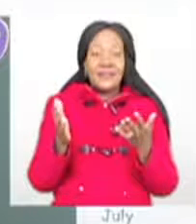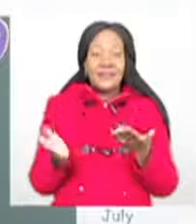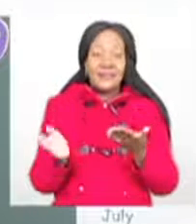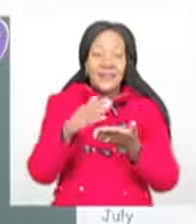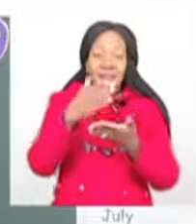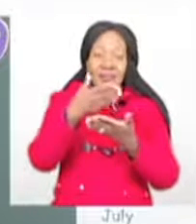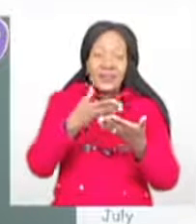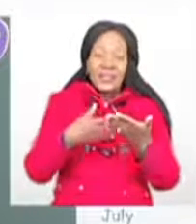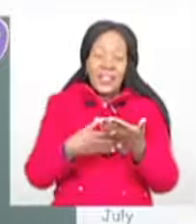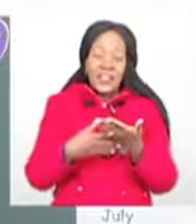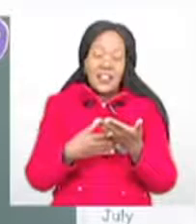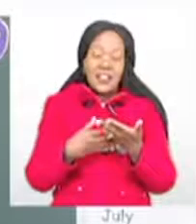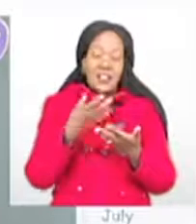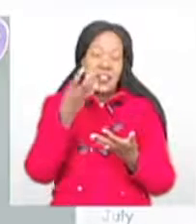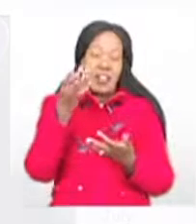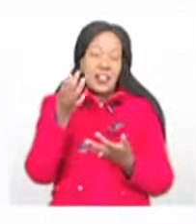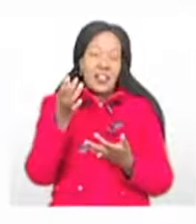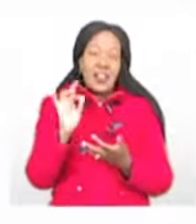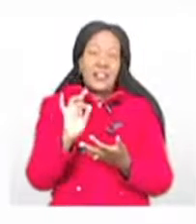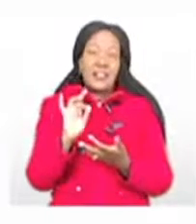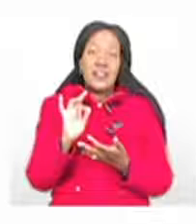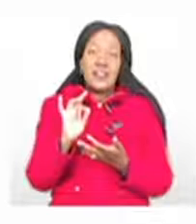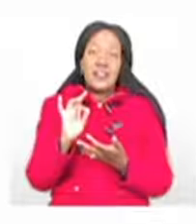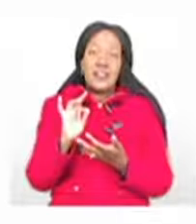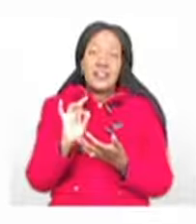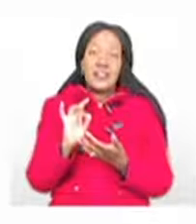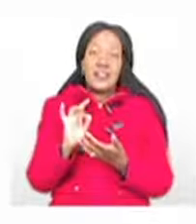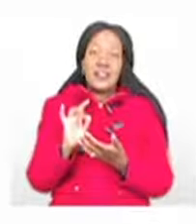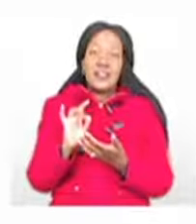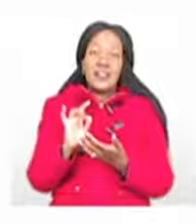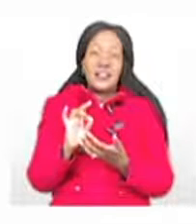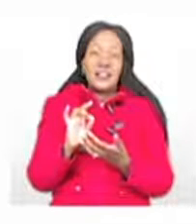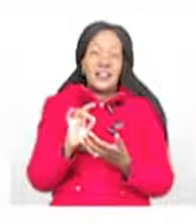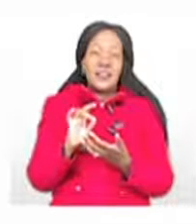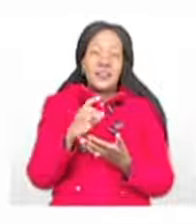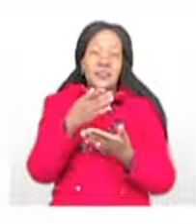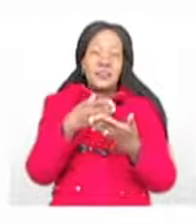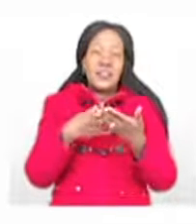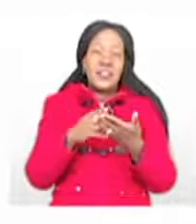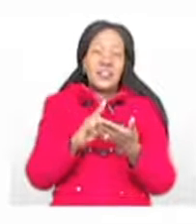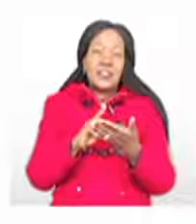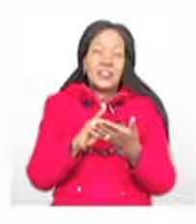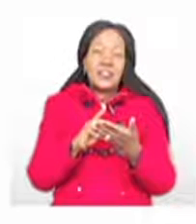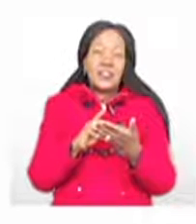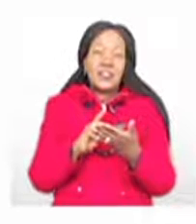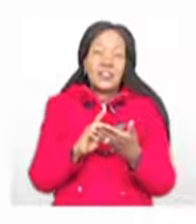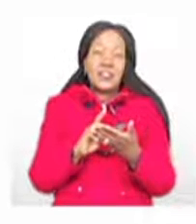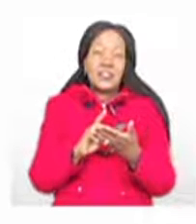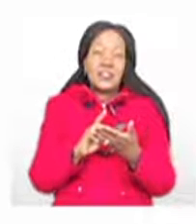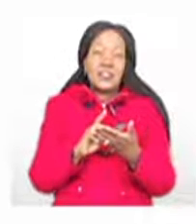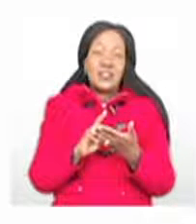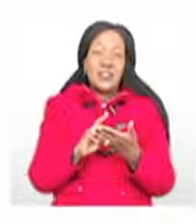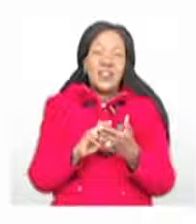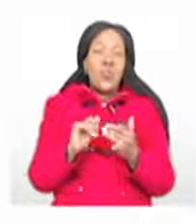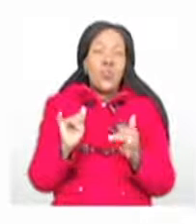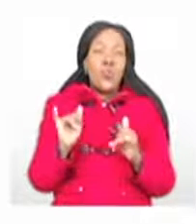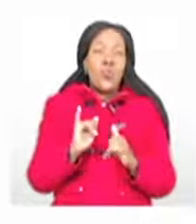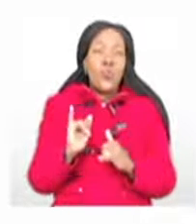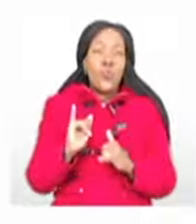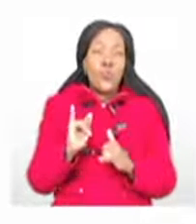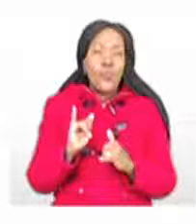to page 8. On page 8, it says, which tools